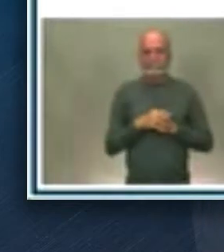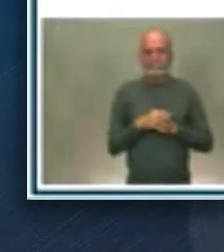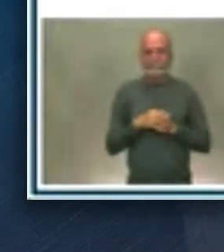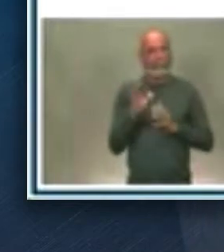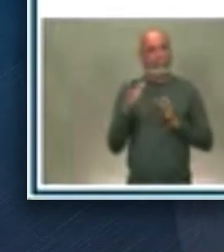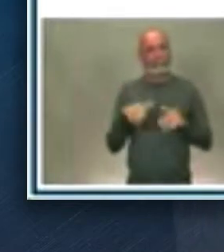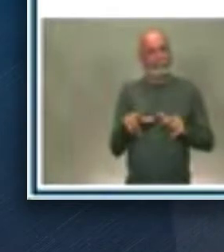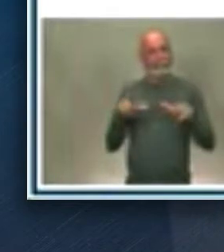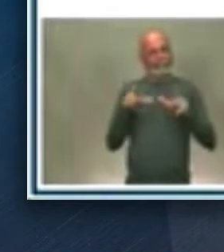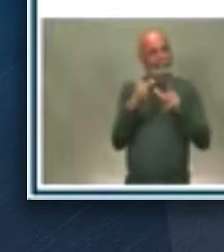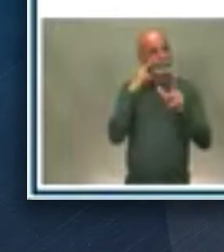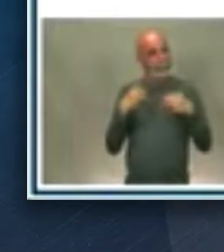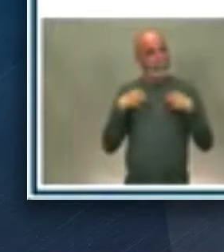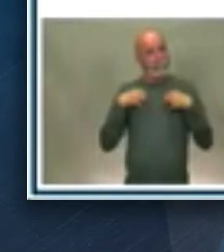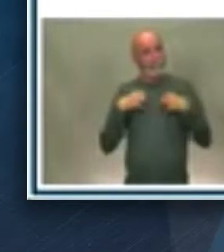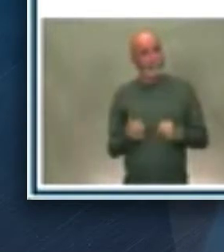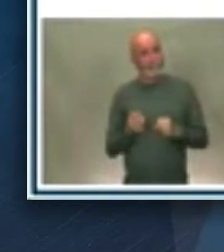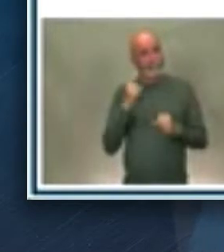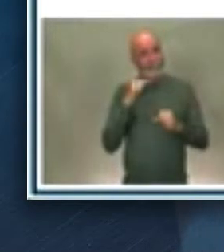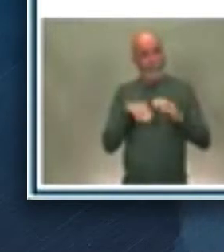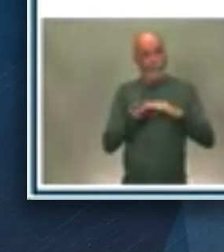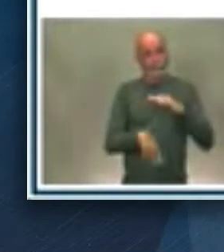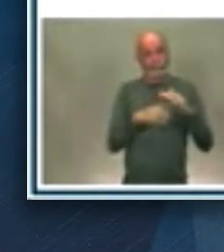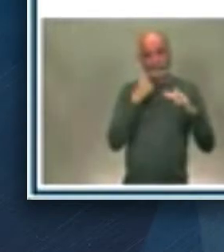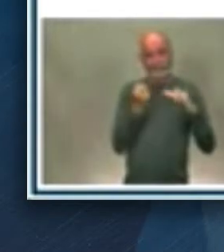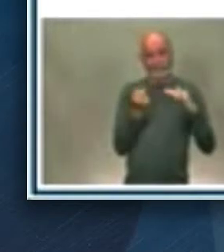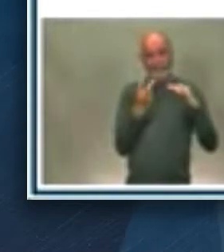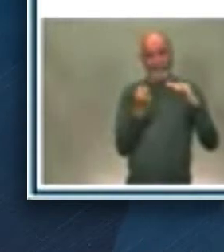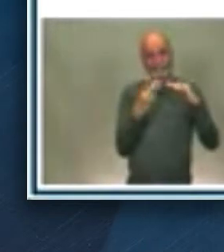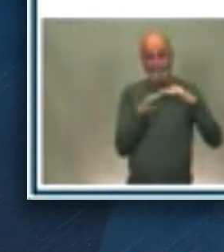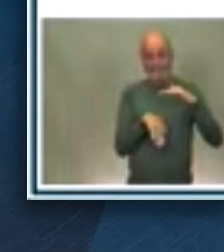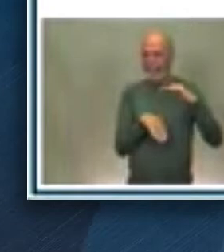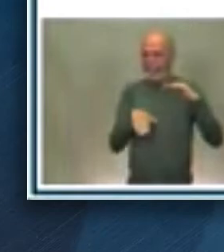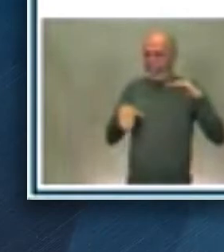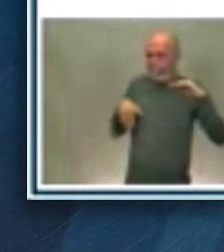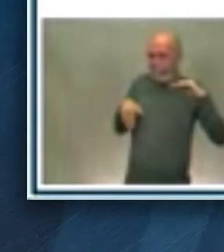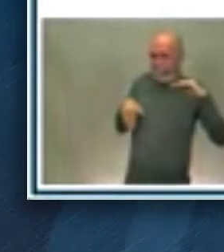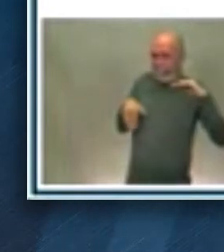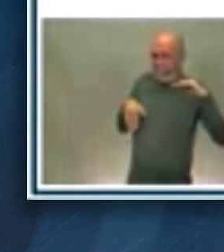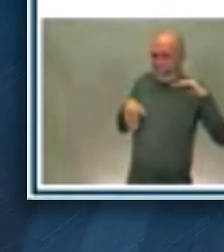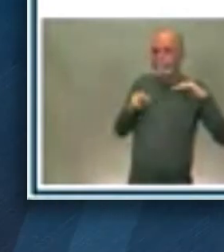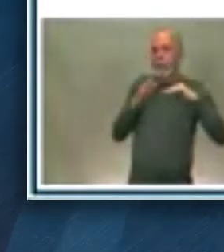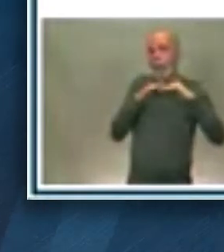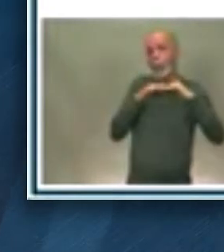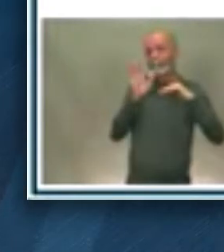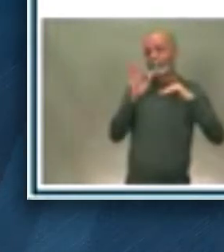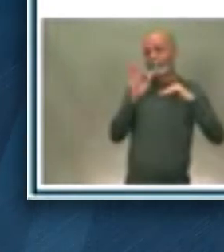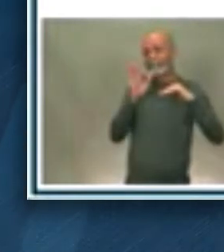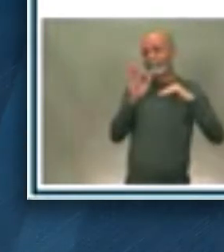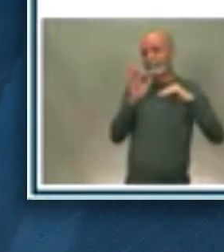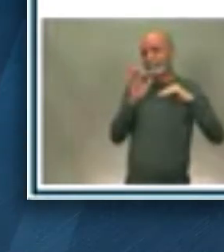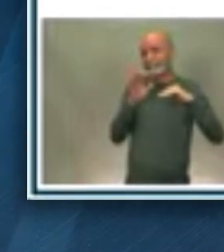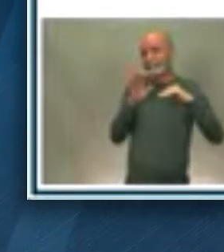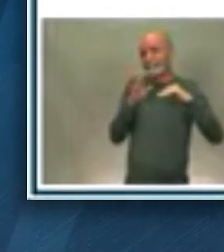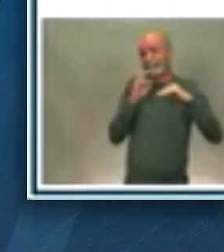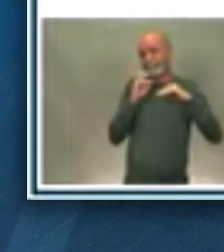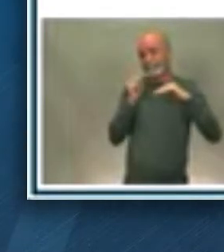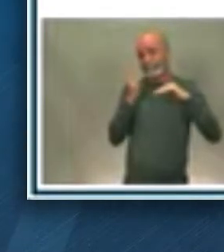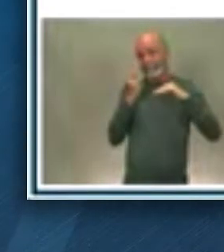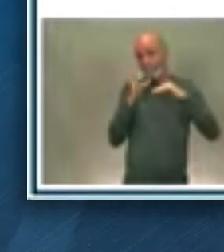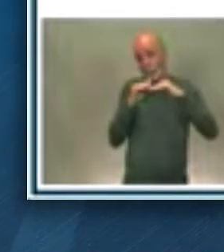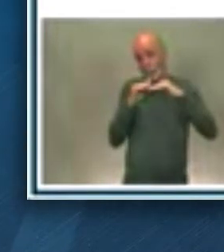for kids under 12. So that's a slippery slope. Those numbers are really small. As soon as kids reach 12, whether